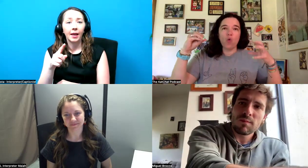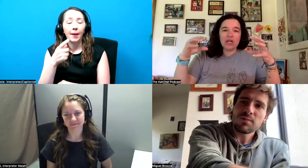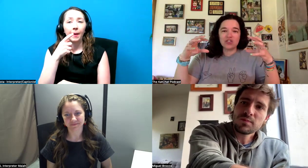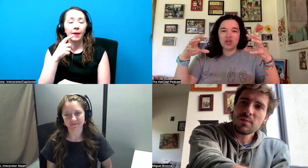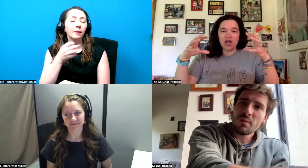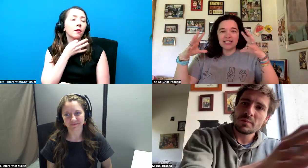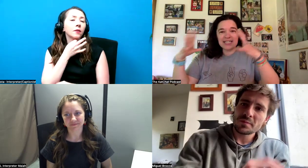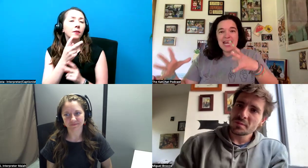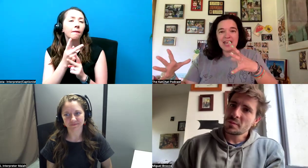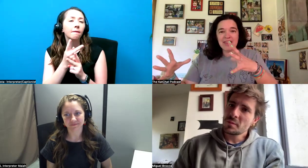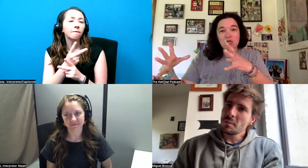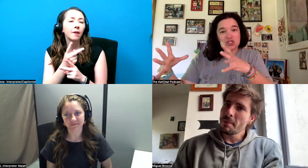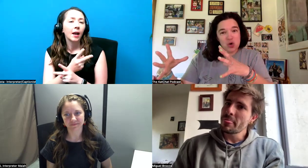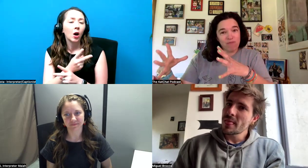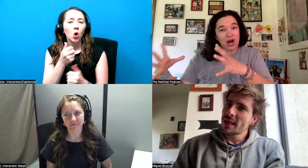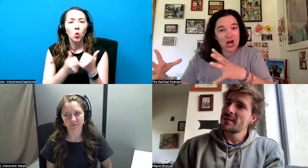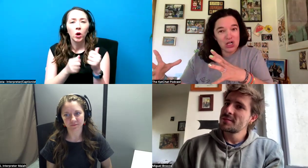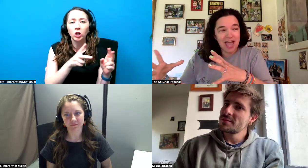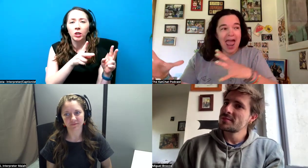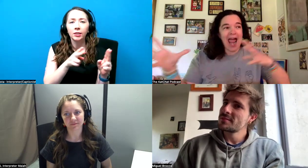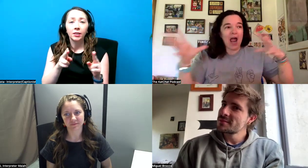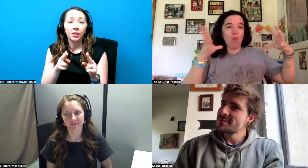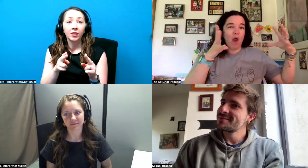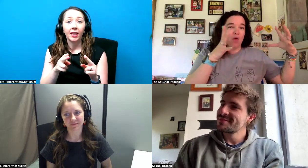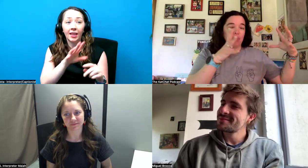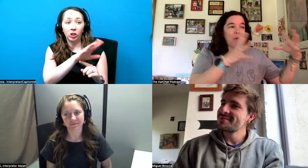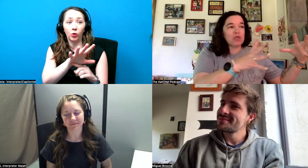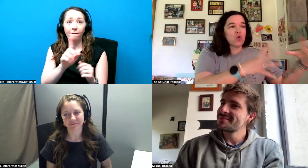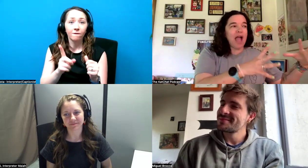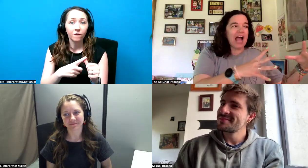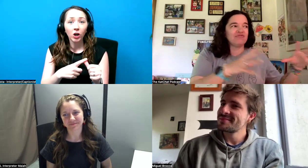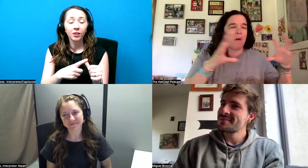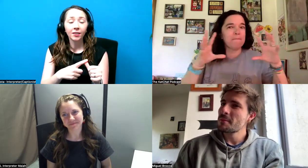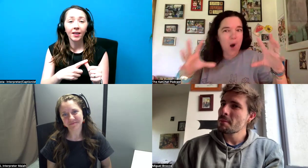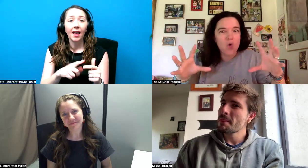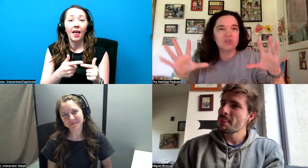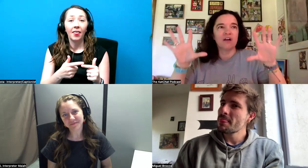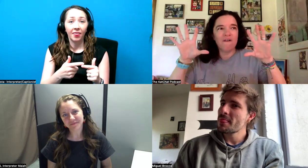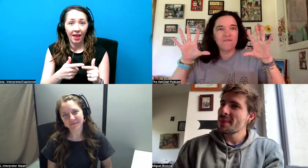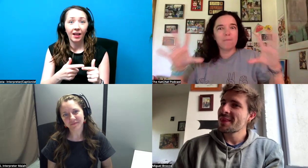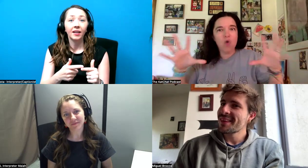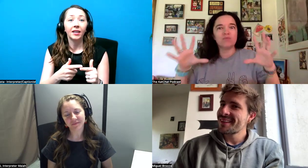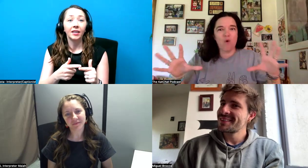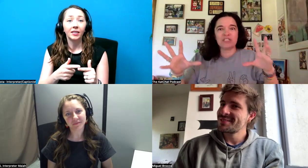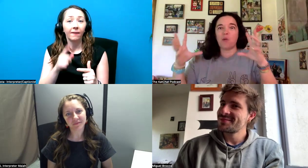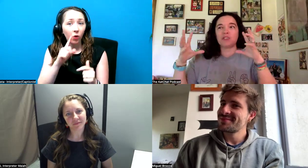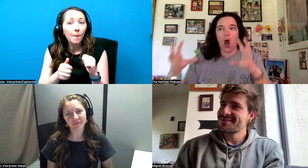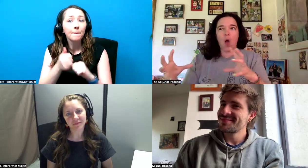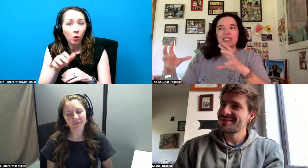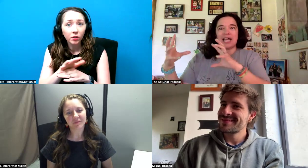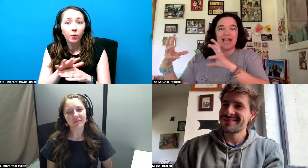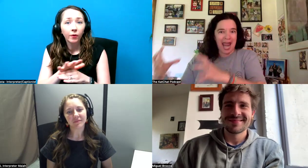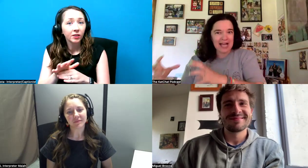out which scheme they would shoot first, and where they would do that for most. For most movies, they